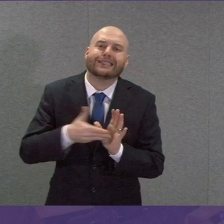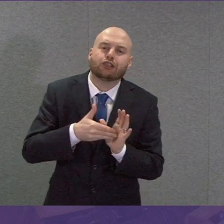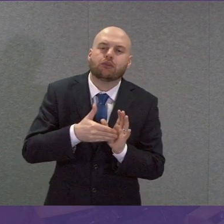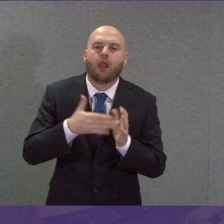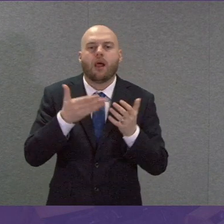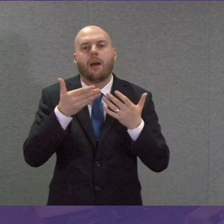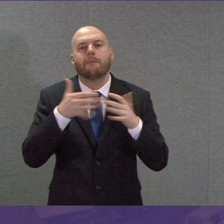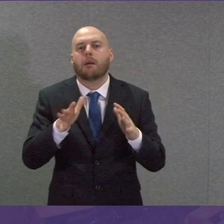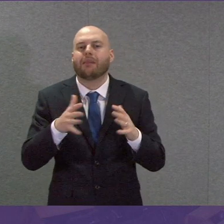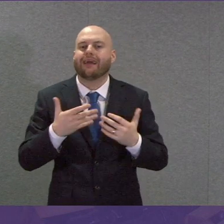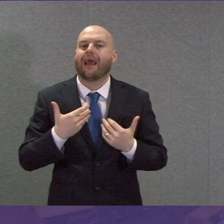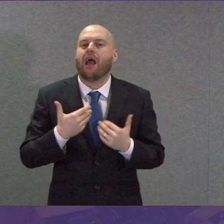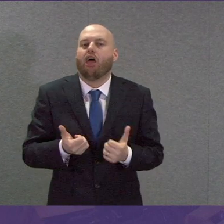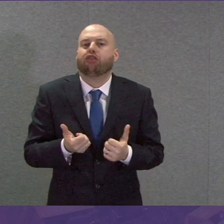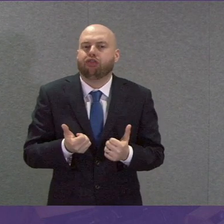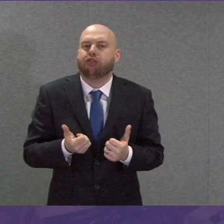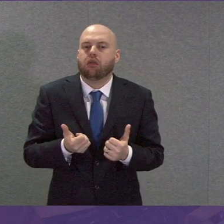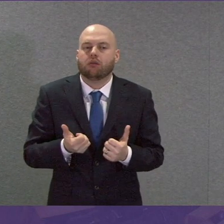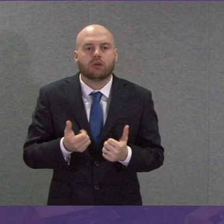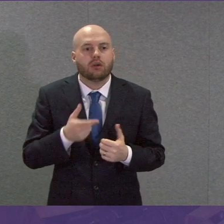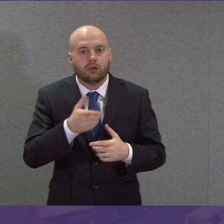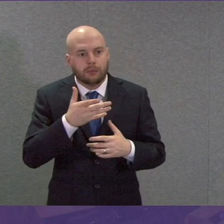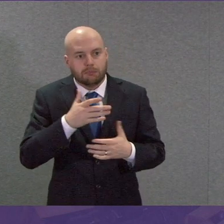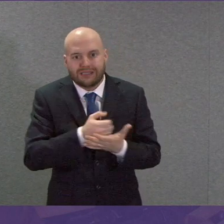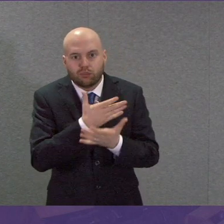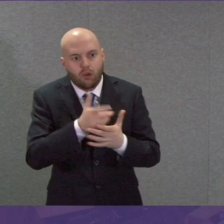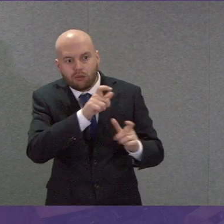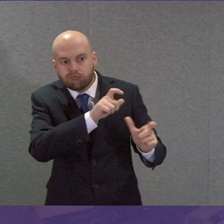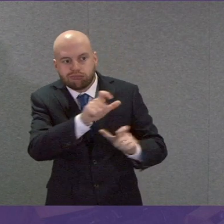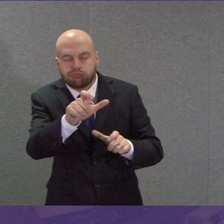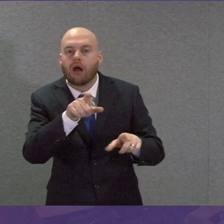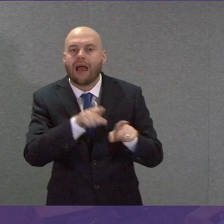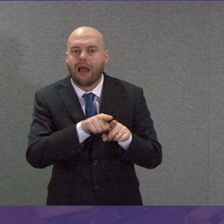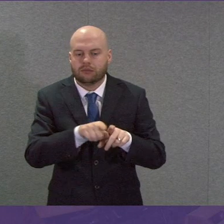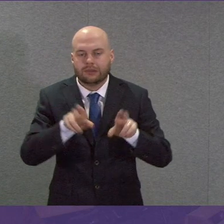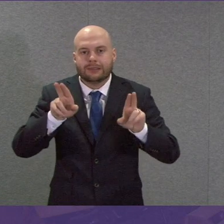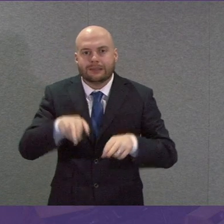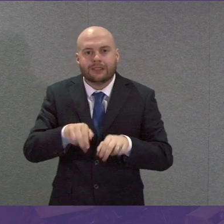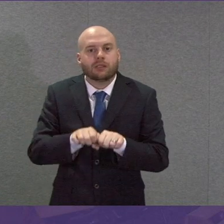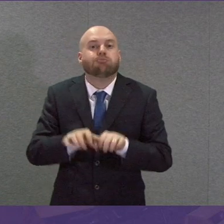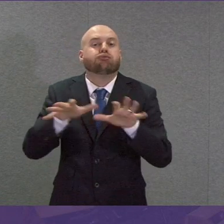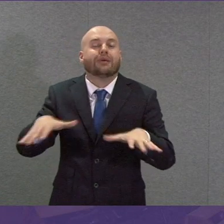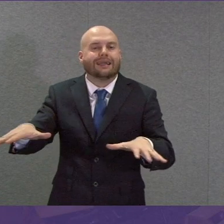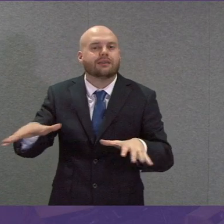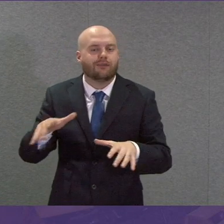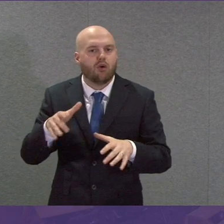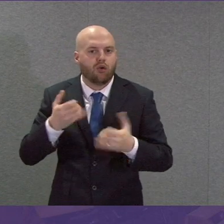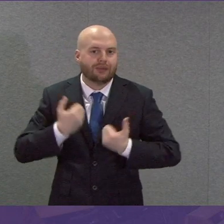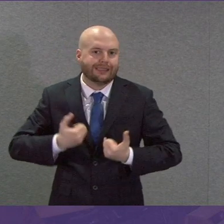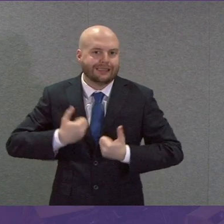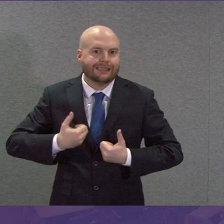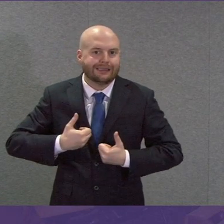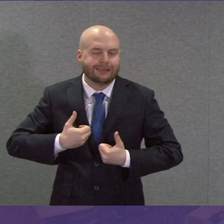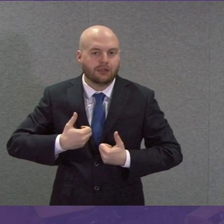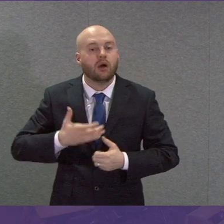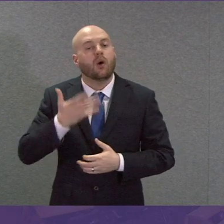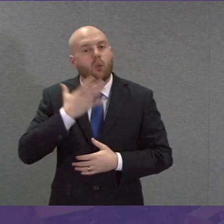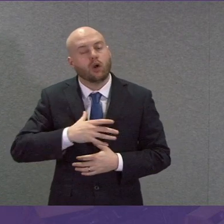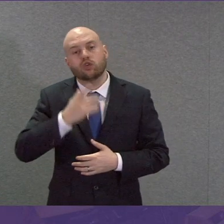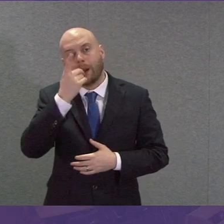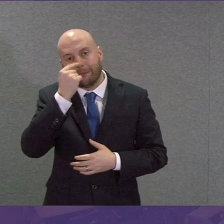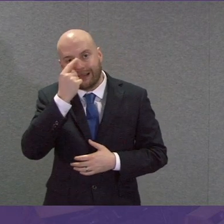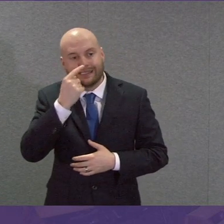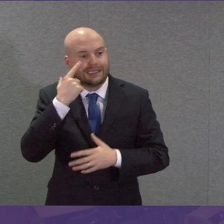with containment or to mitigate the spread of the disease, including powers relating to events and the ability to effect screening for